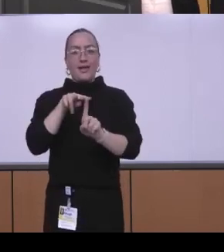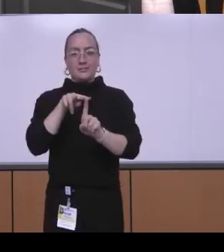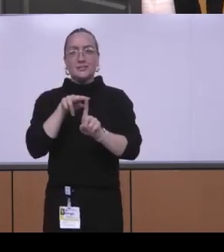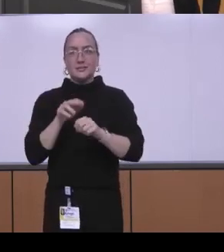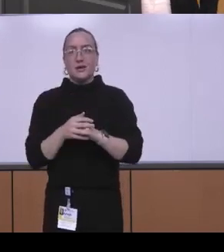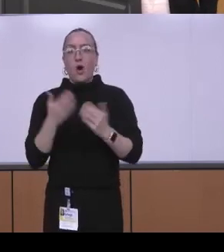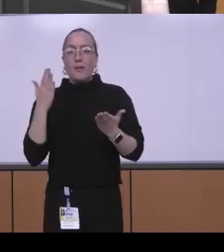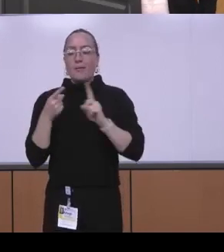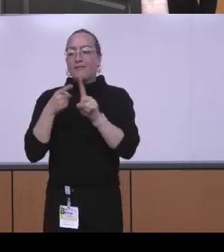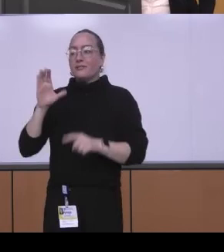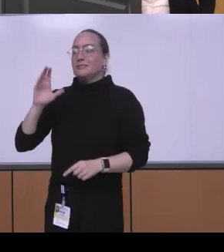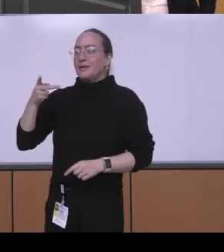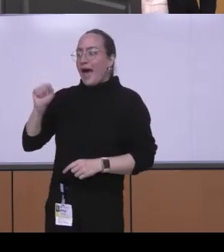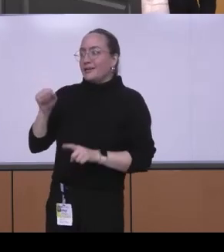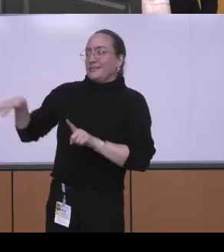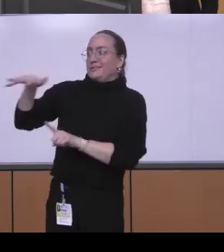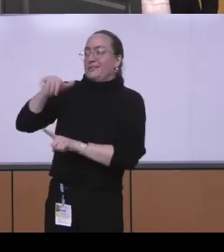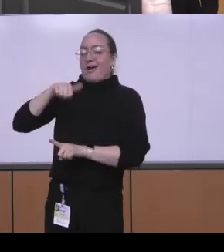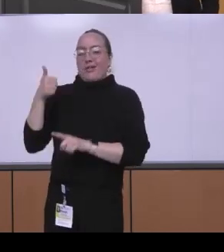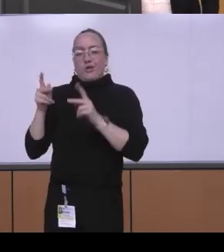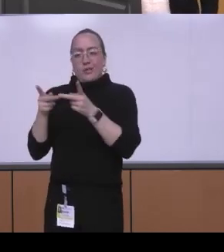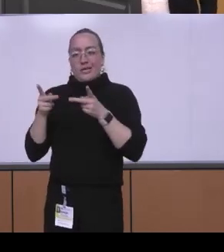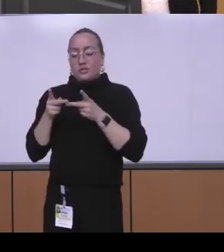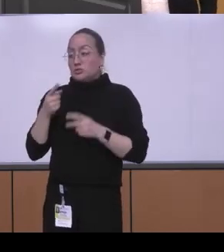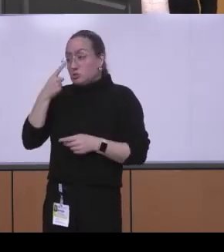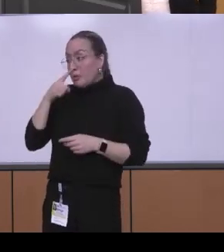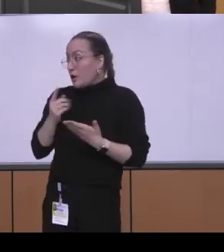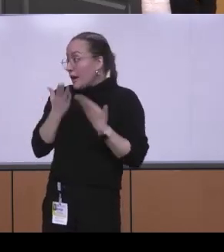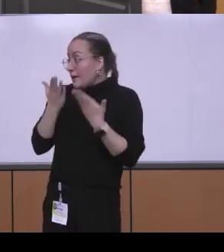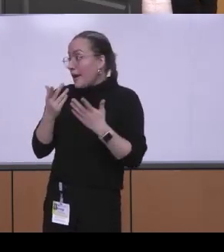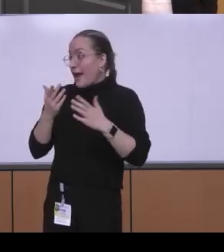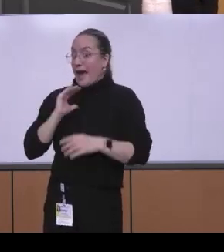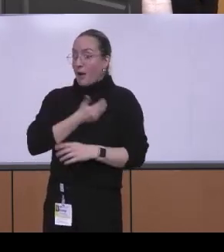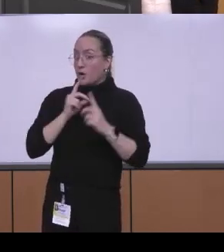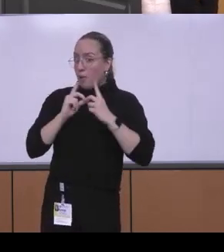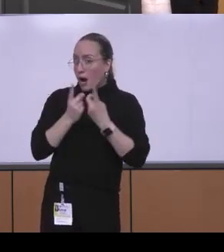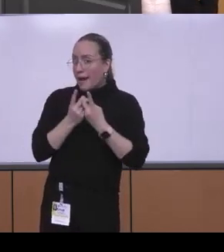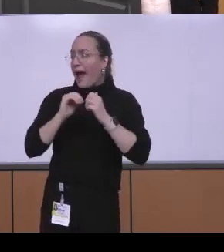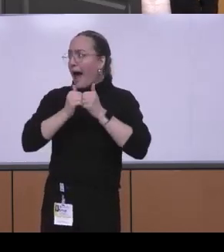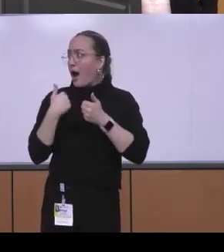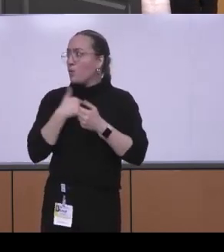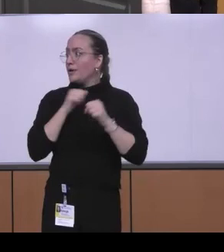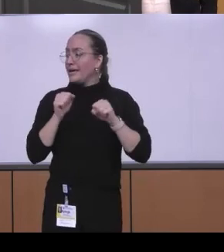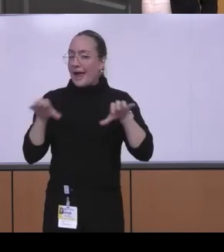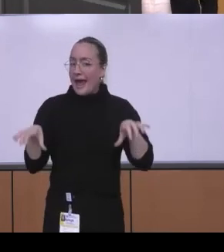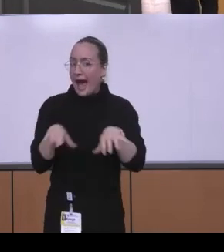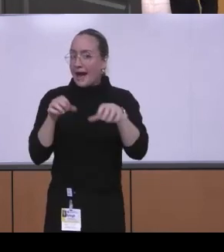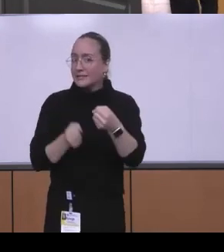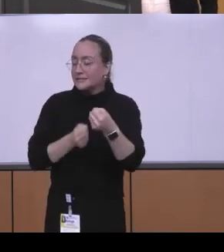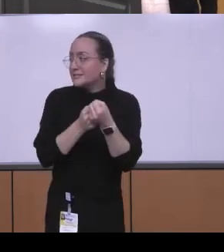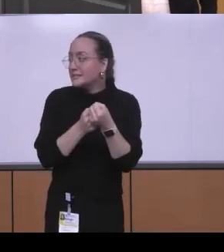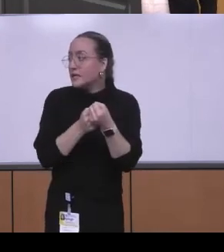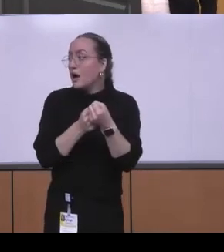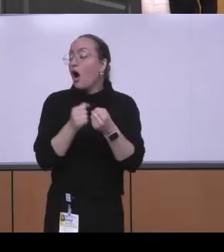CPS or other places. If you could recommend one thing for our department to consider by way of action, in addition to